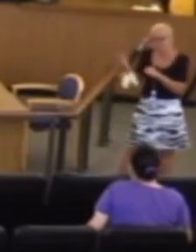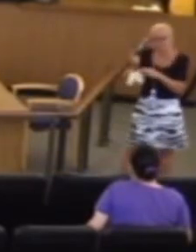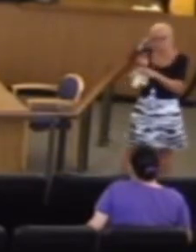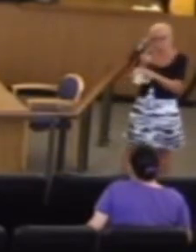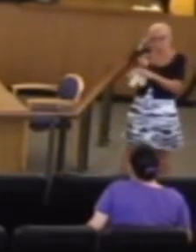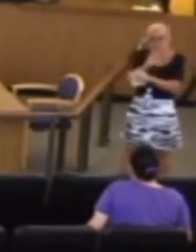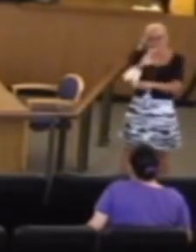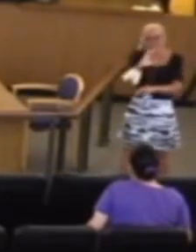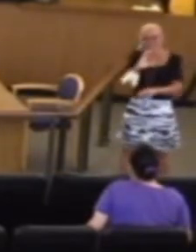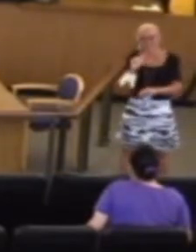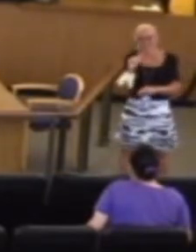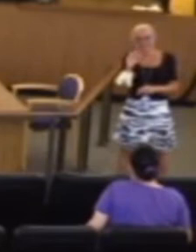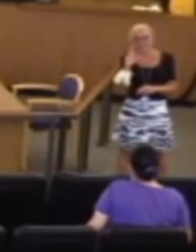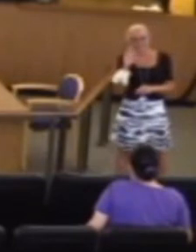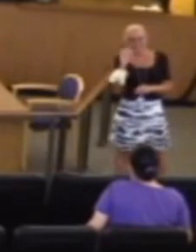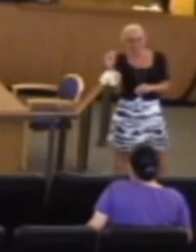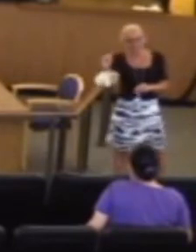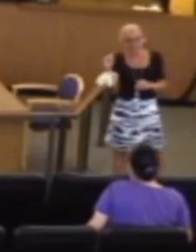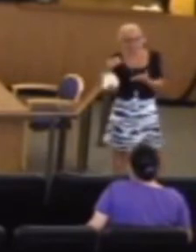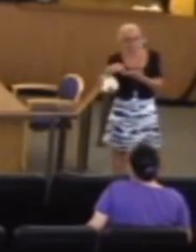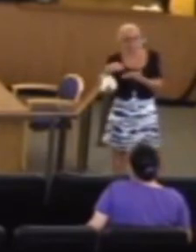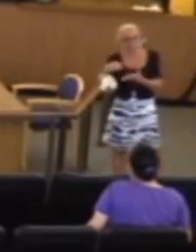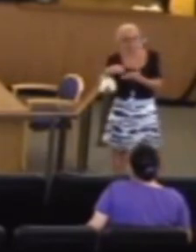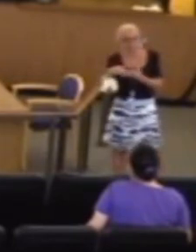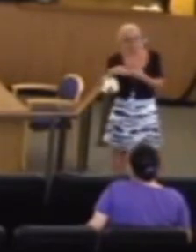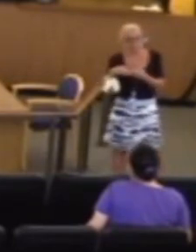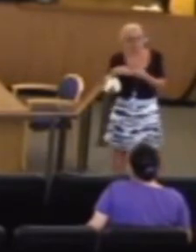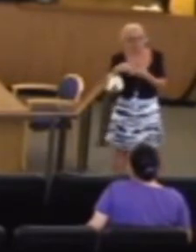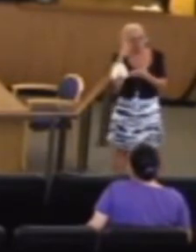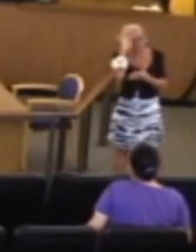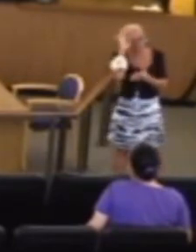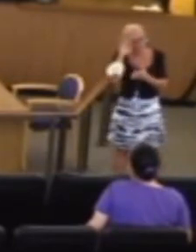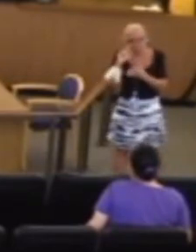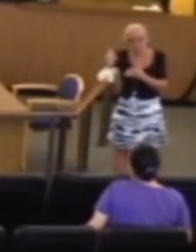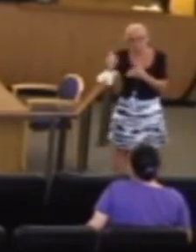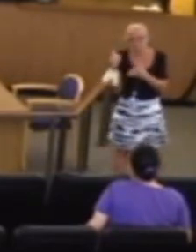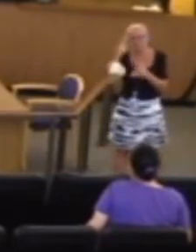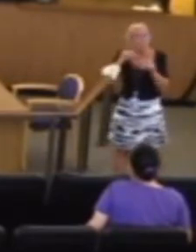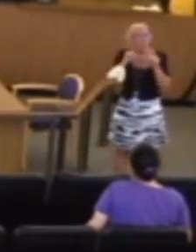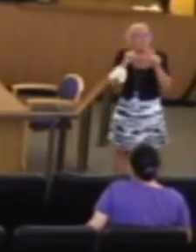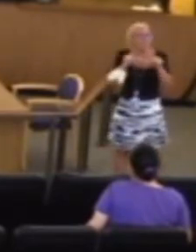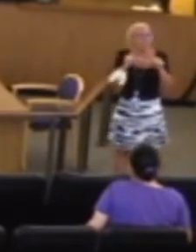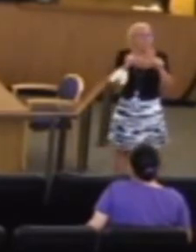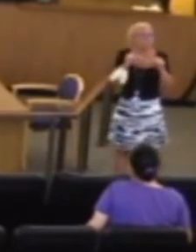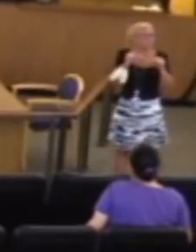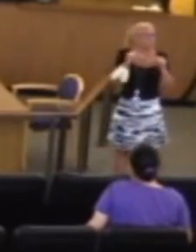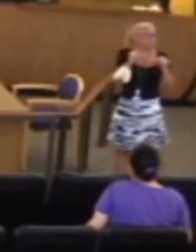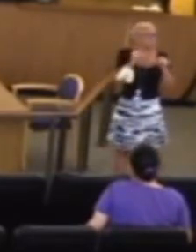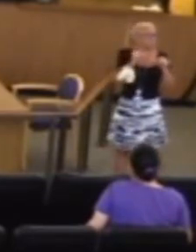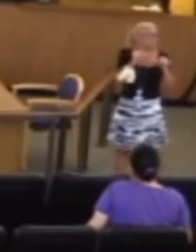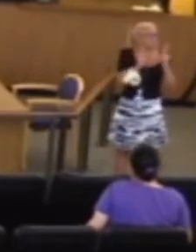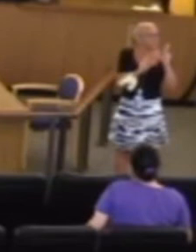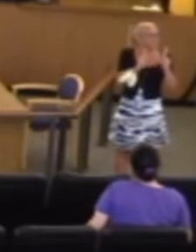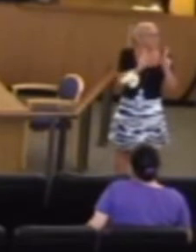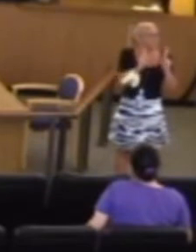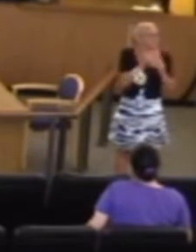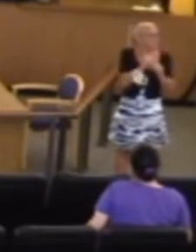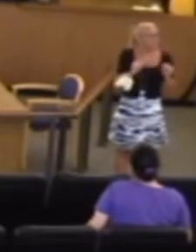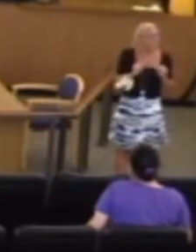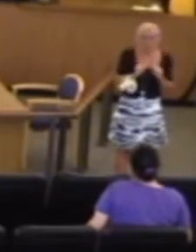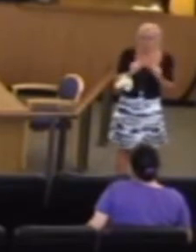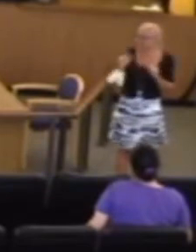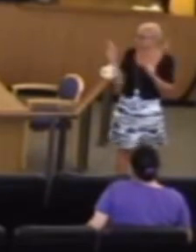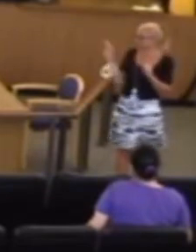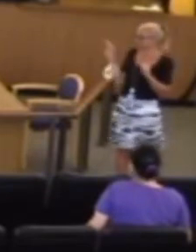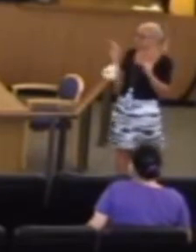correctly utilizing the CARES funding to make sure that we continue to keep people safe. Thank you. Any other council members wish to be heard? And I really